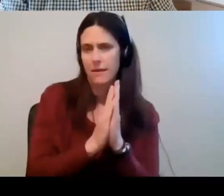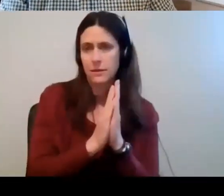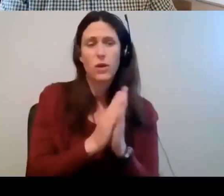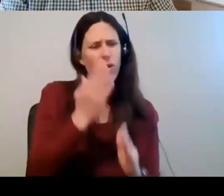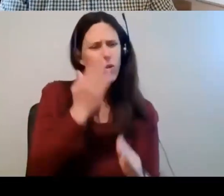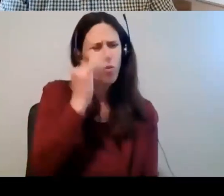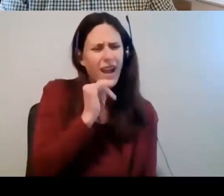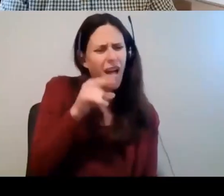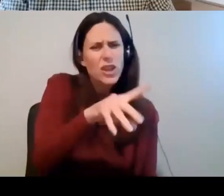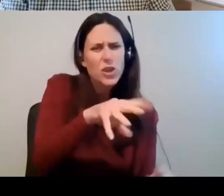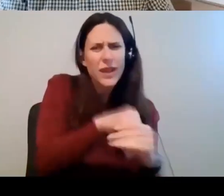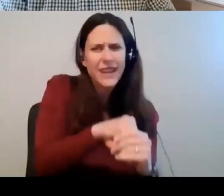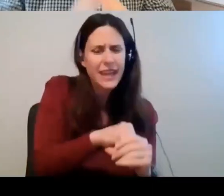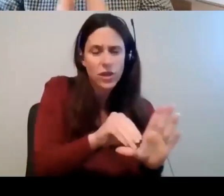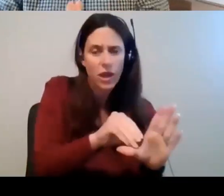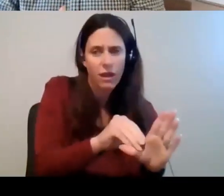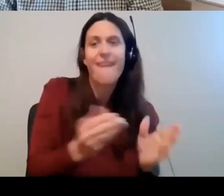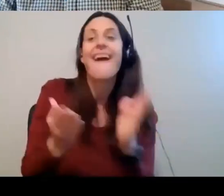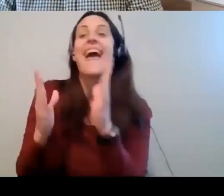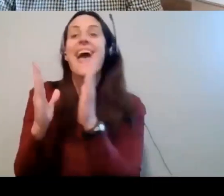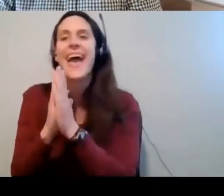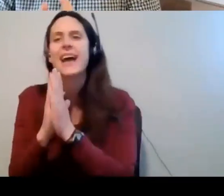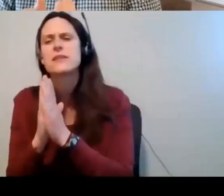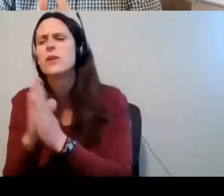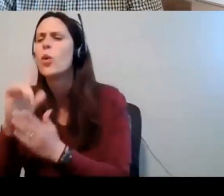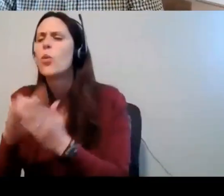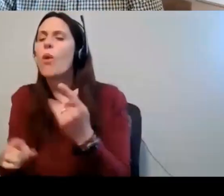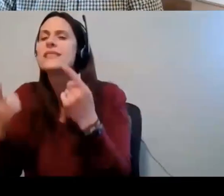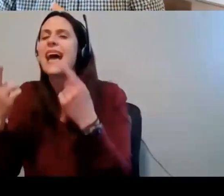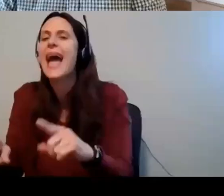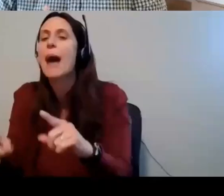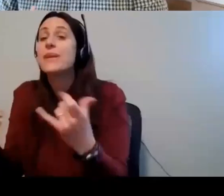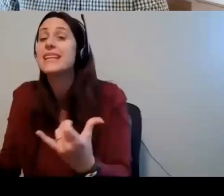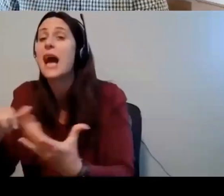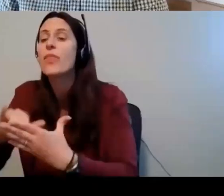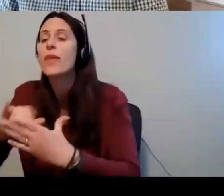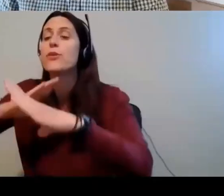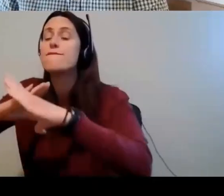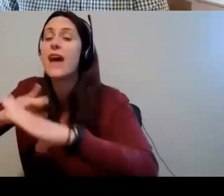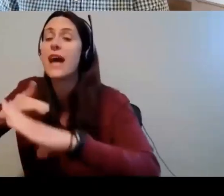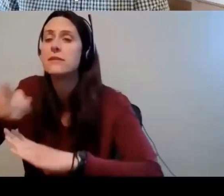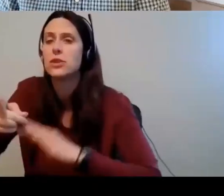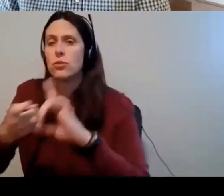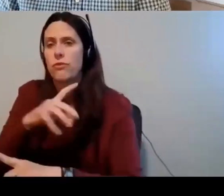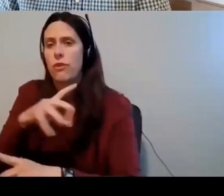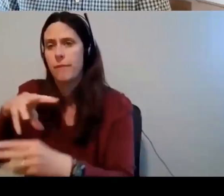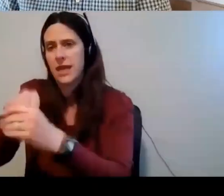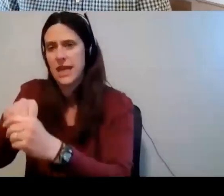engaging? I want you to ask them, what's happening for you right now that's keeping you from being able to engage?